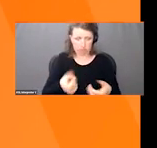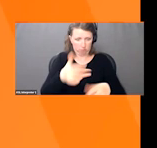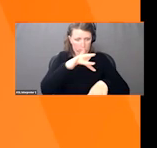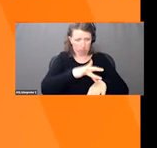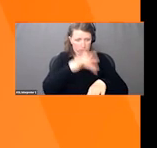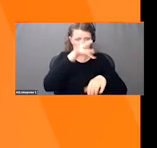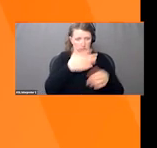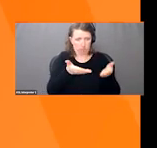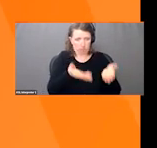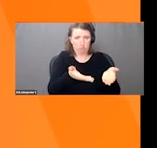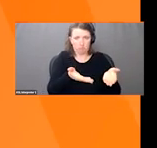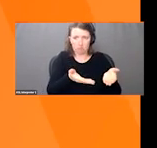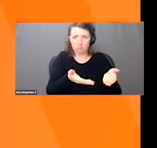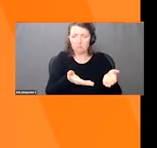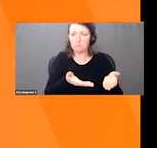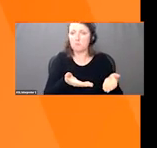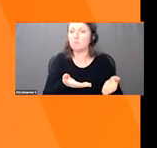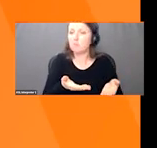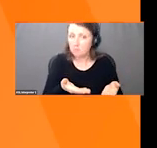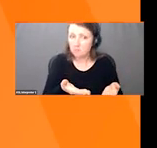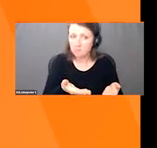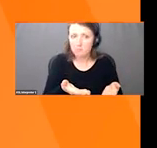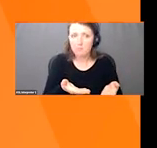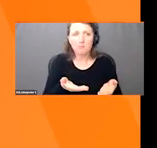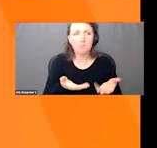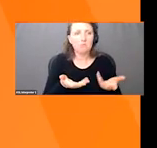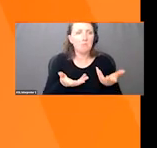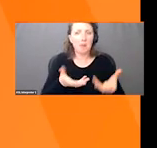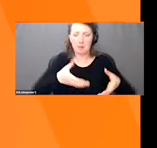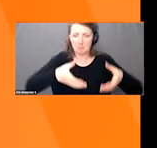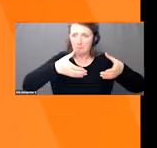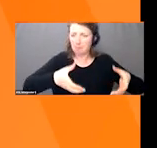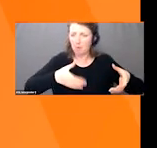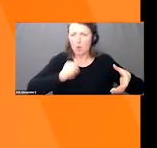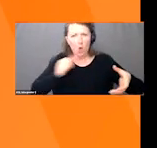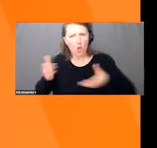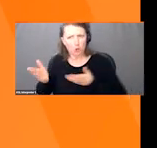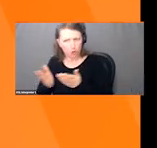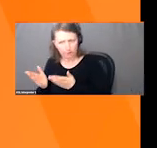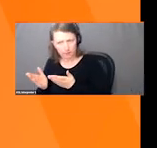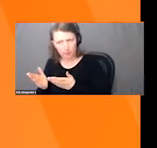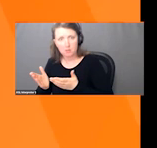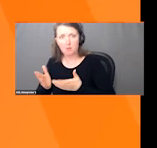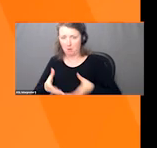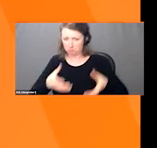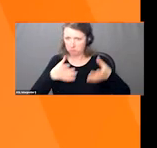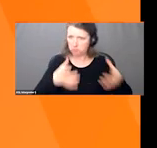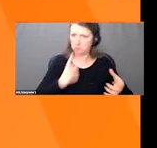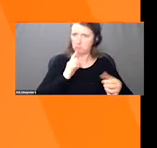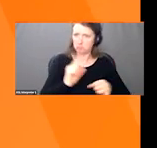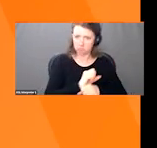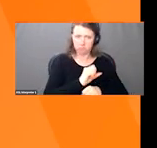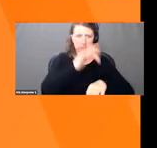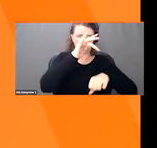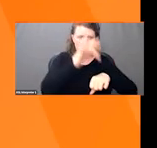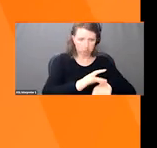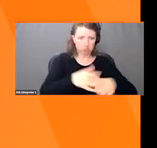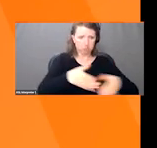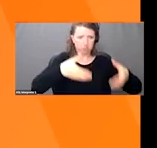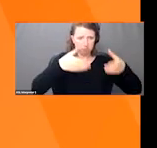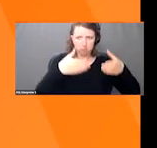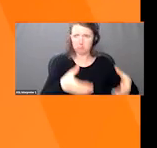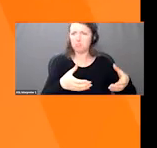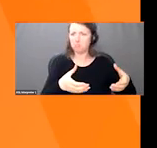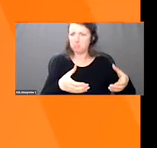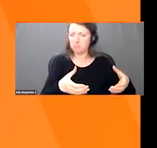so not a service, let's just say it's like a package or a product containing a certain amount of deliverables